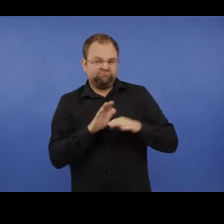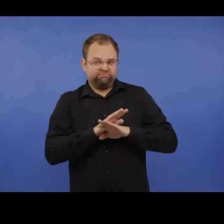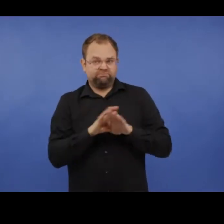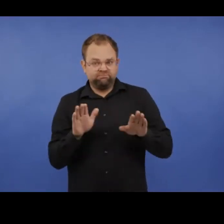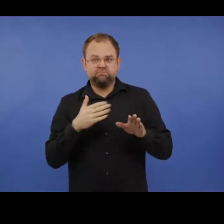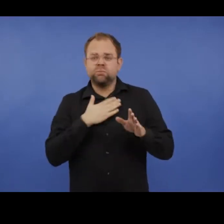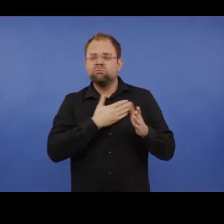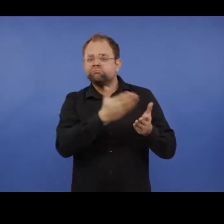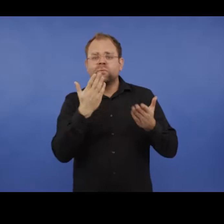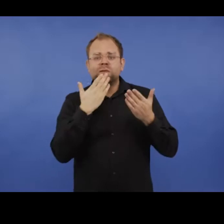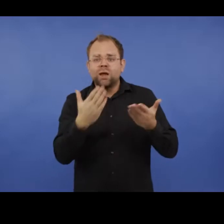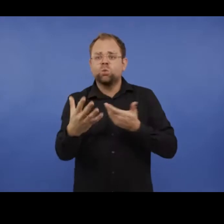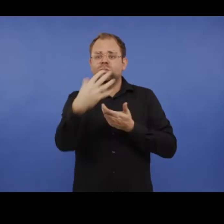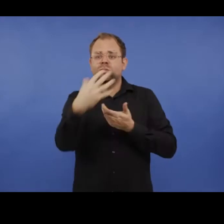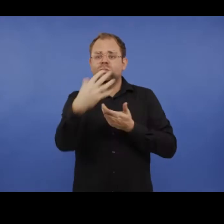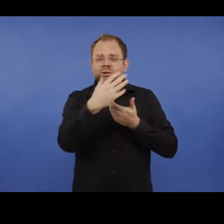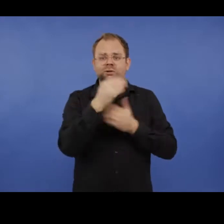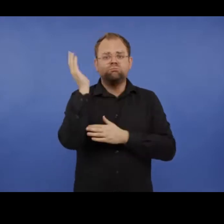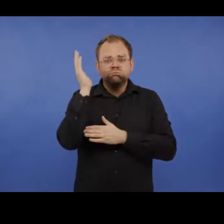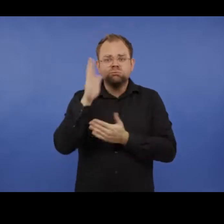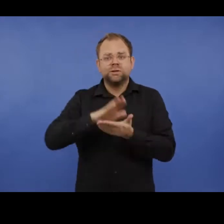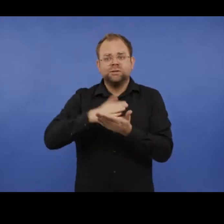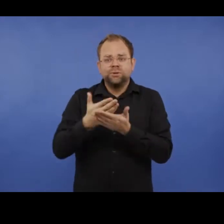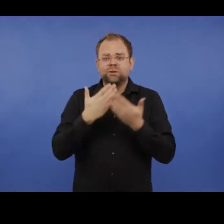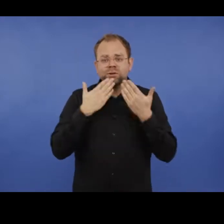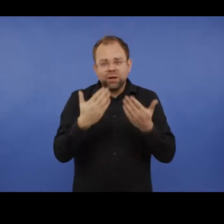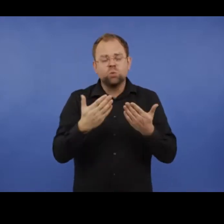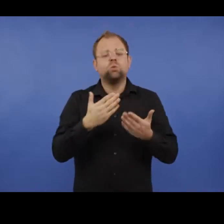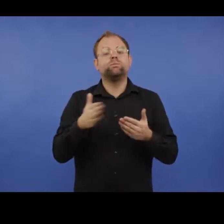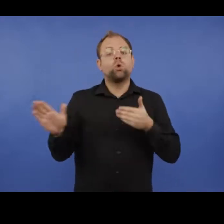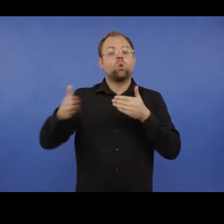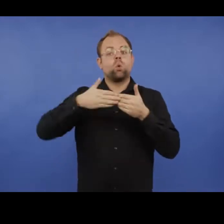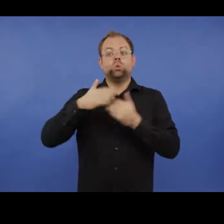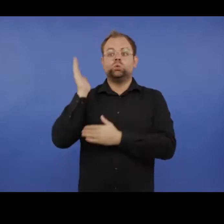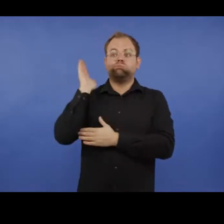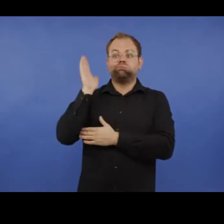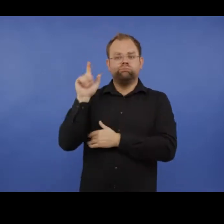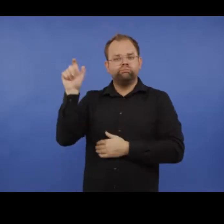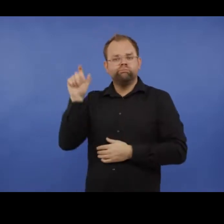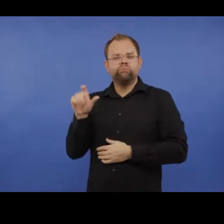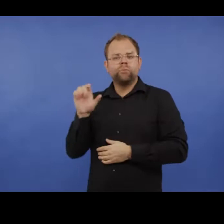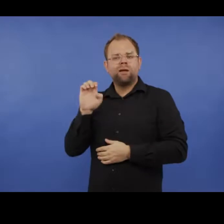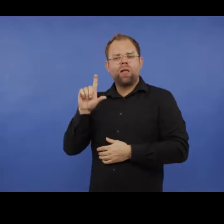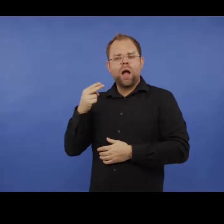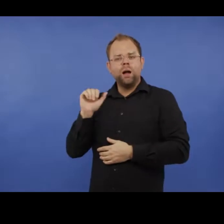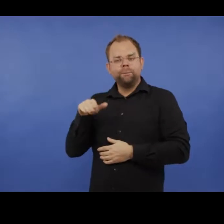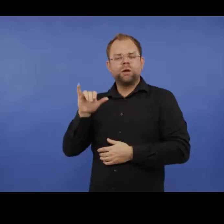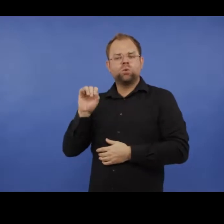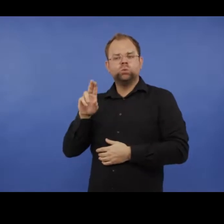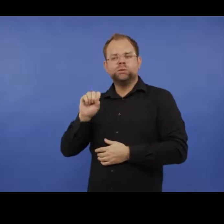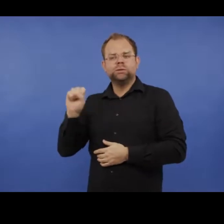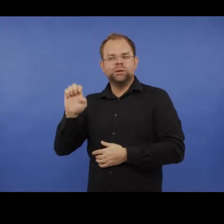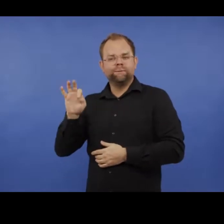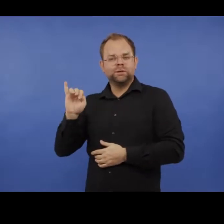Yousefian. Elham is the Inclusive Humanitarian Action and Disaster Risk Reduction Advisor with the International Disability